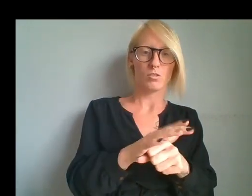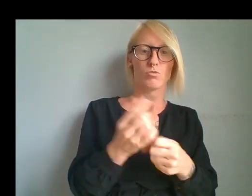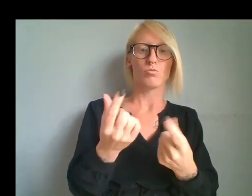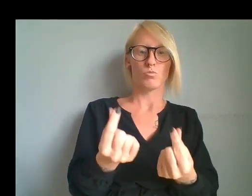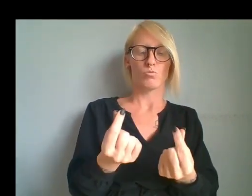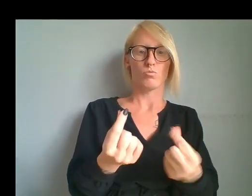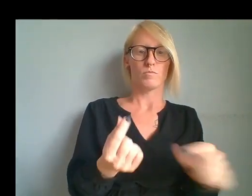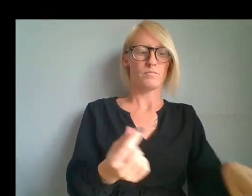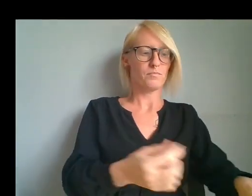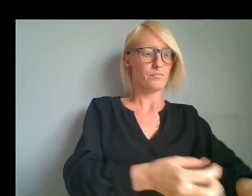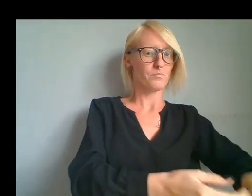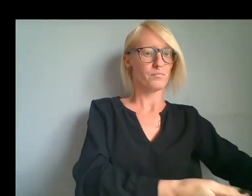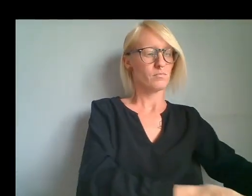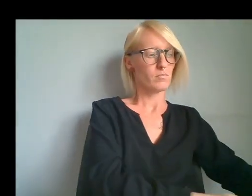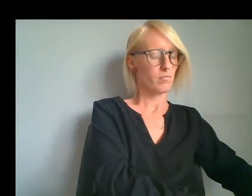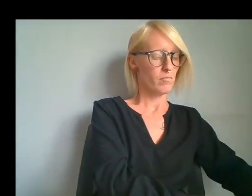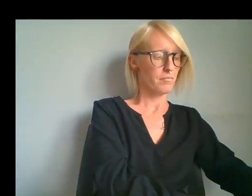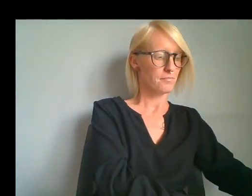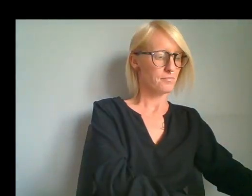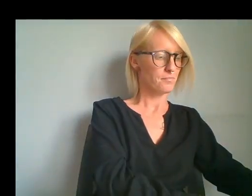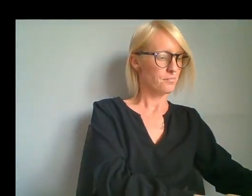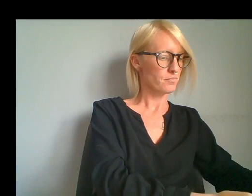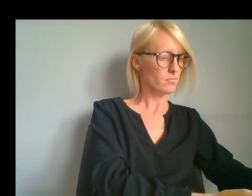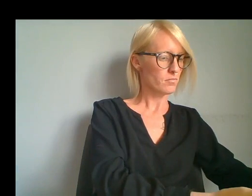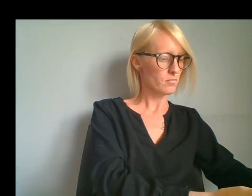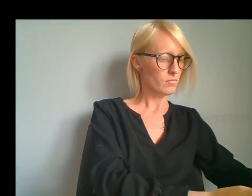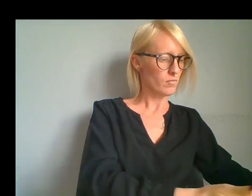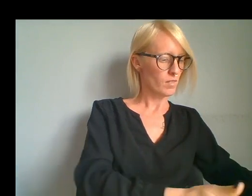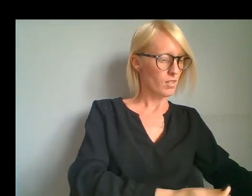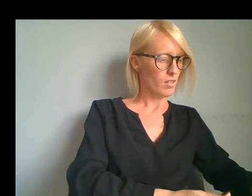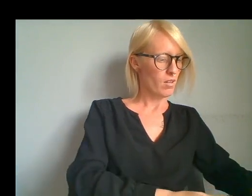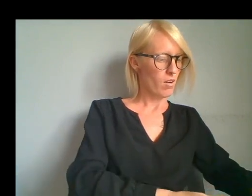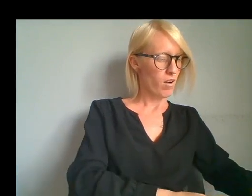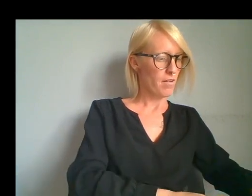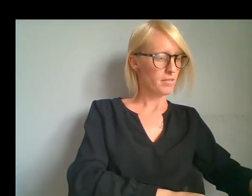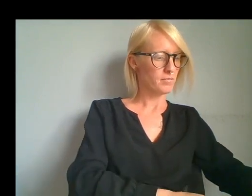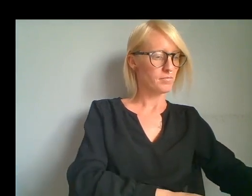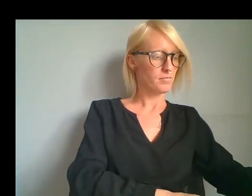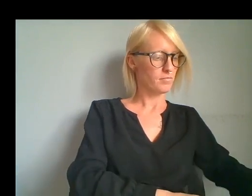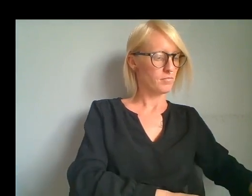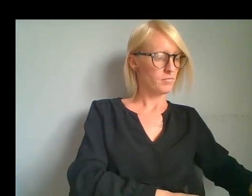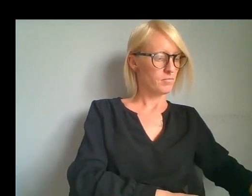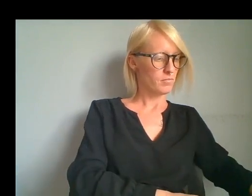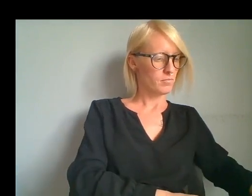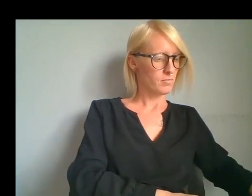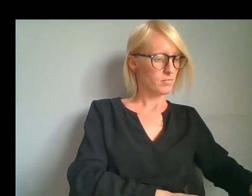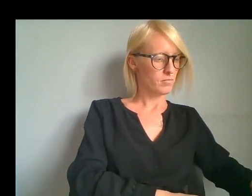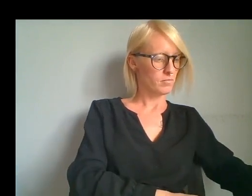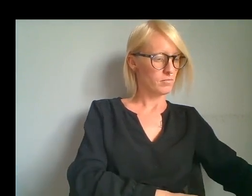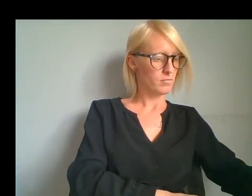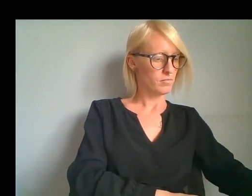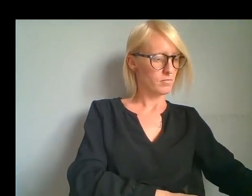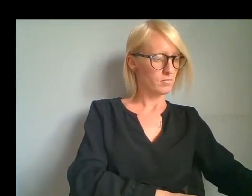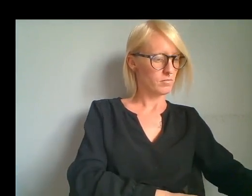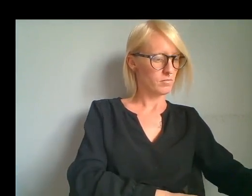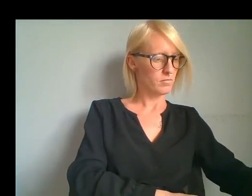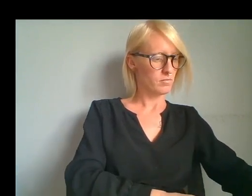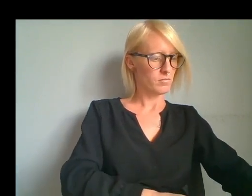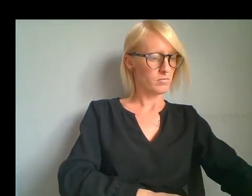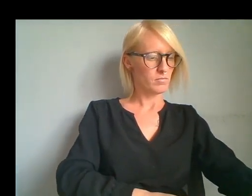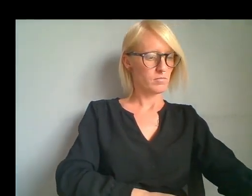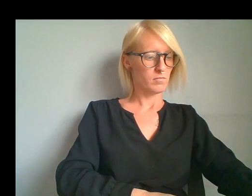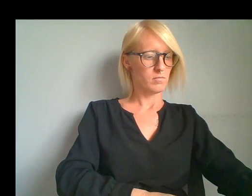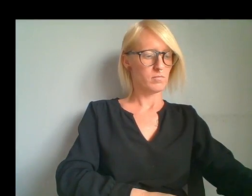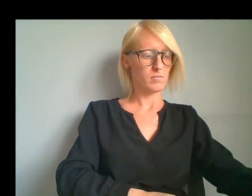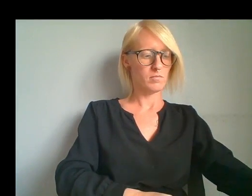Okay, I want to show you, just as an example, I'm showing you two different screenshots on Blogger. Since you are working with a